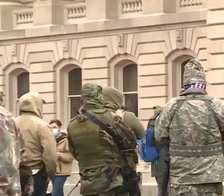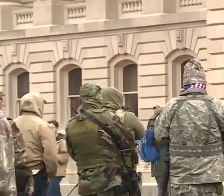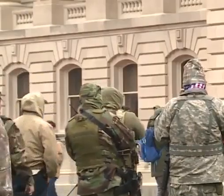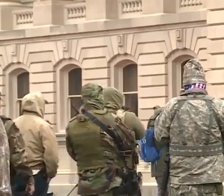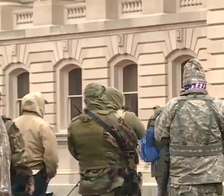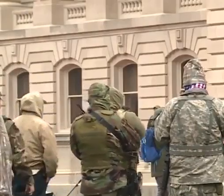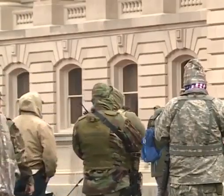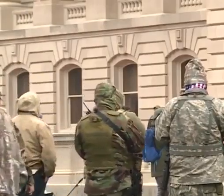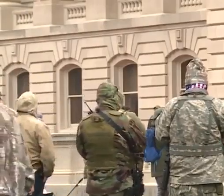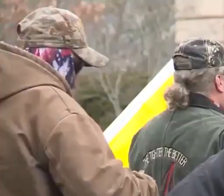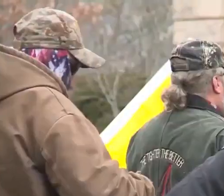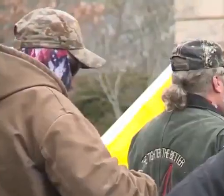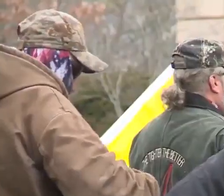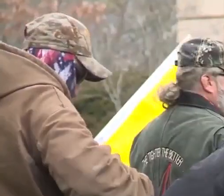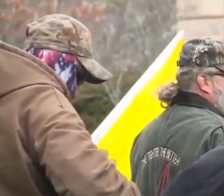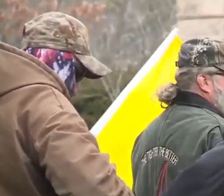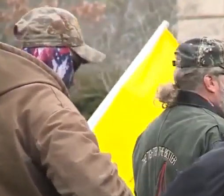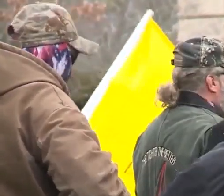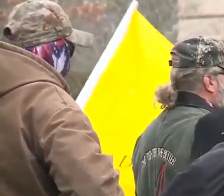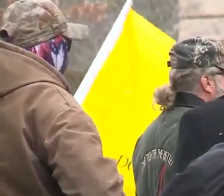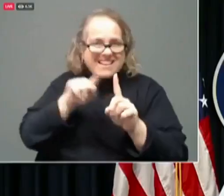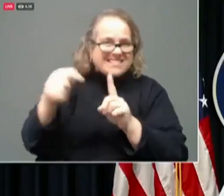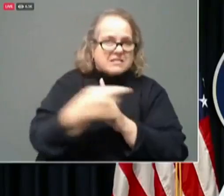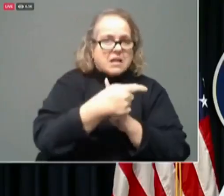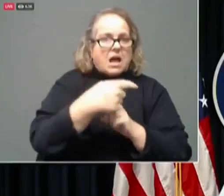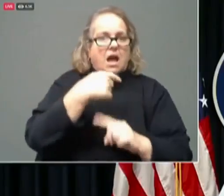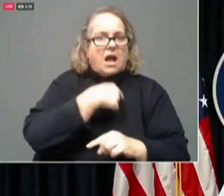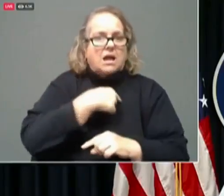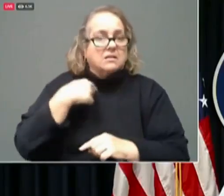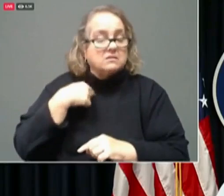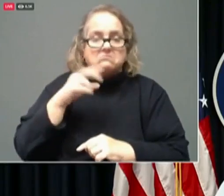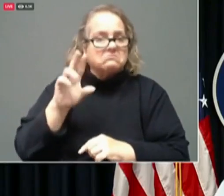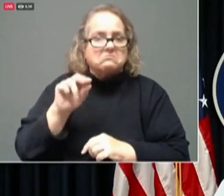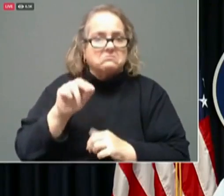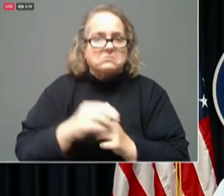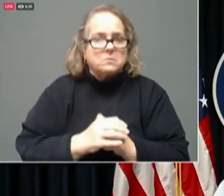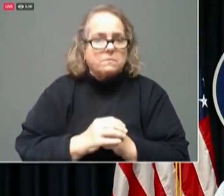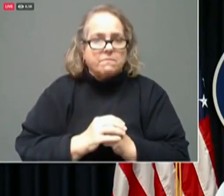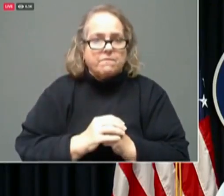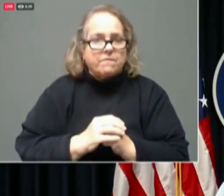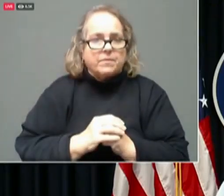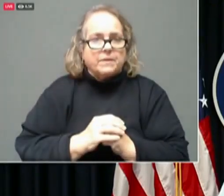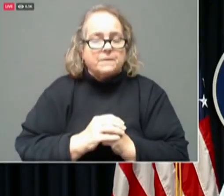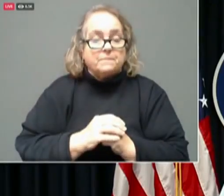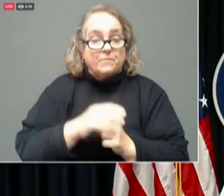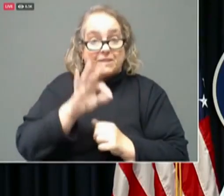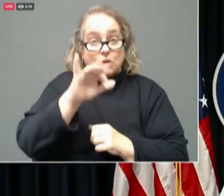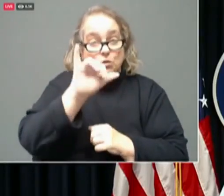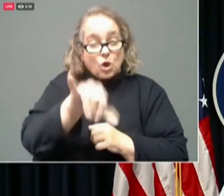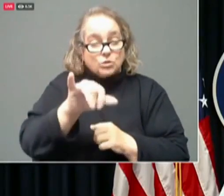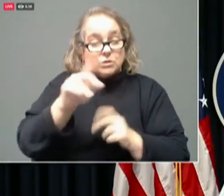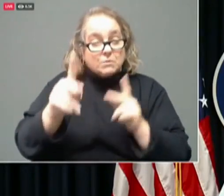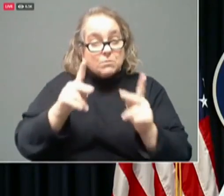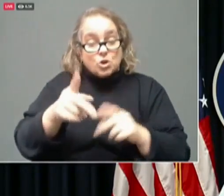do whatever is necessary to protect the state capitol. But if those individuals are listening,